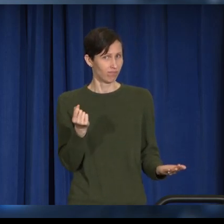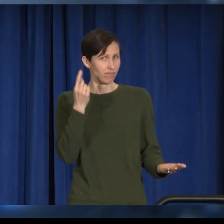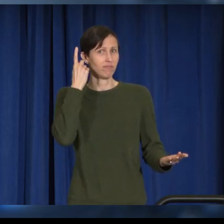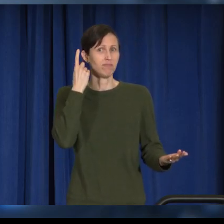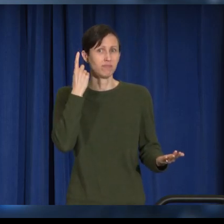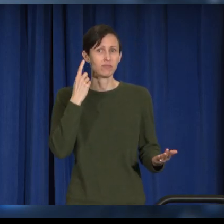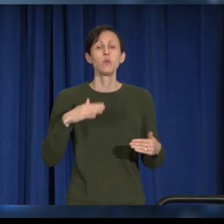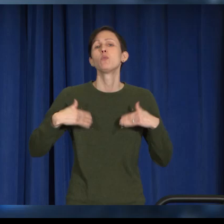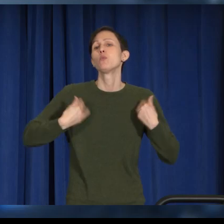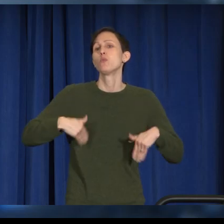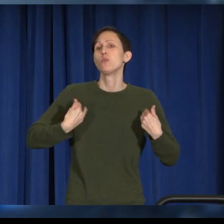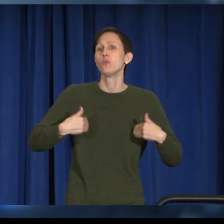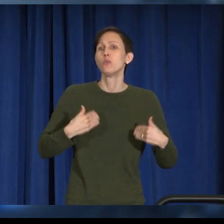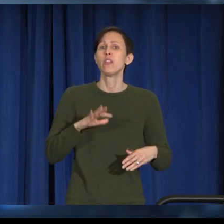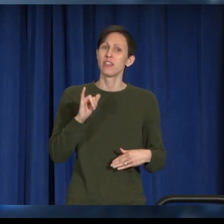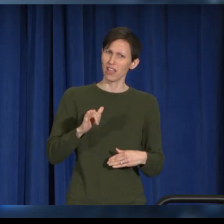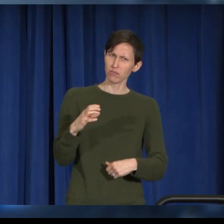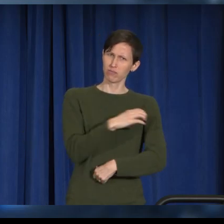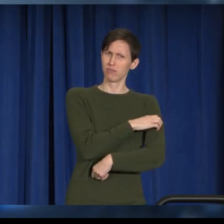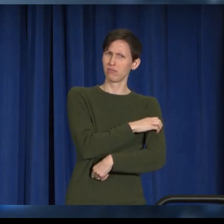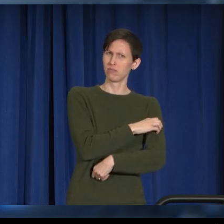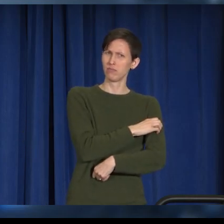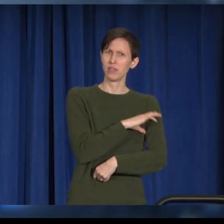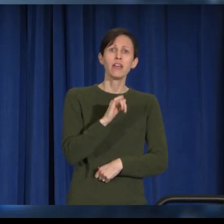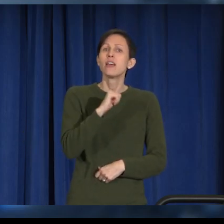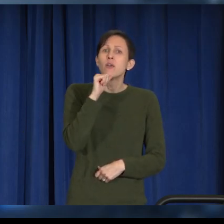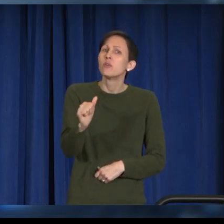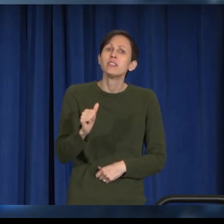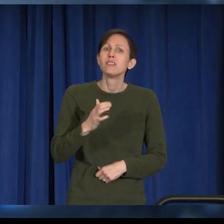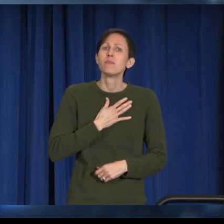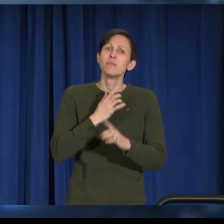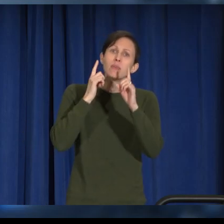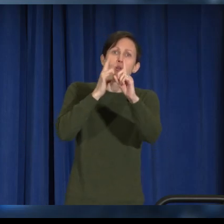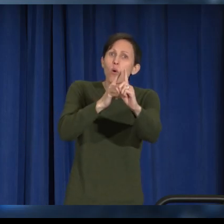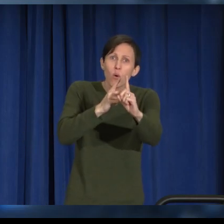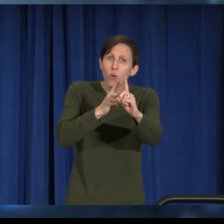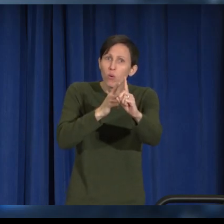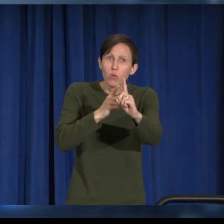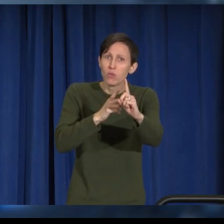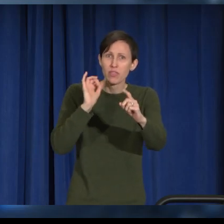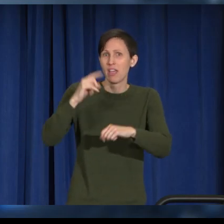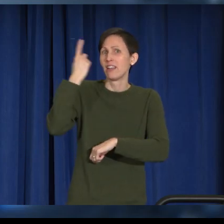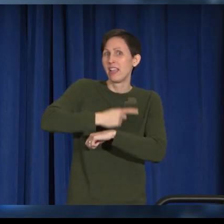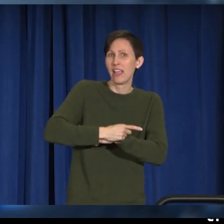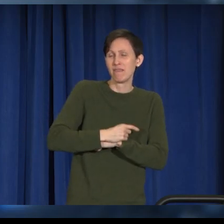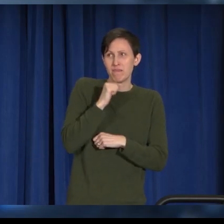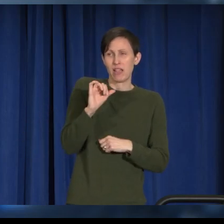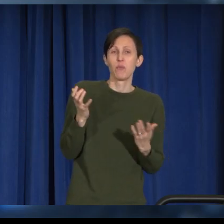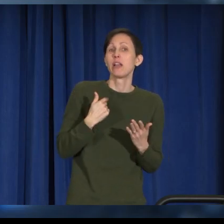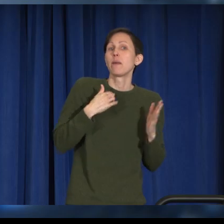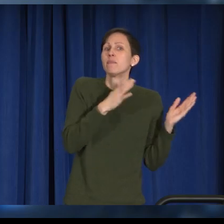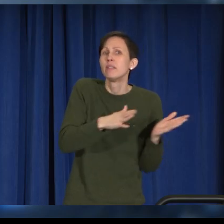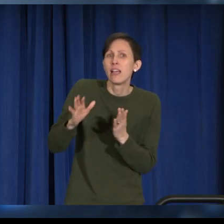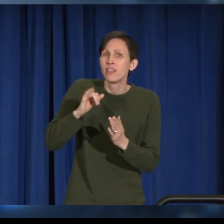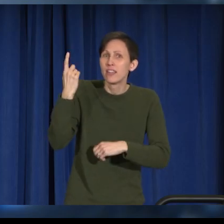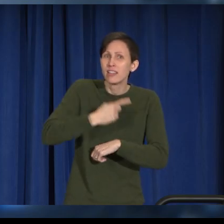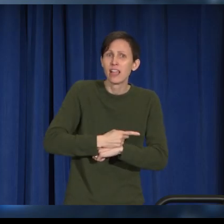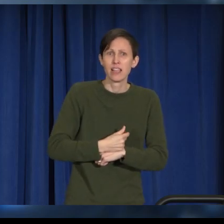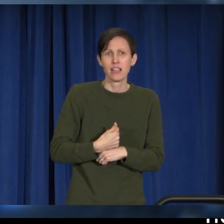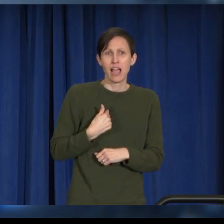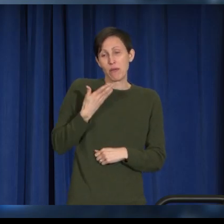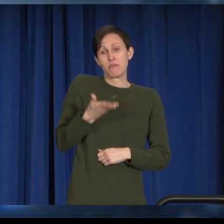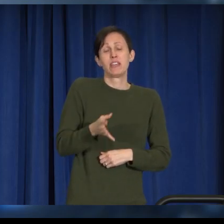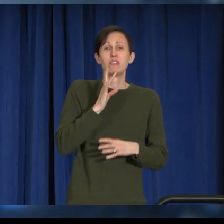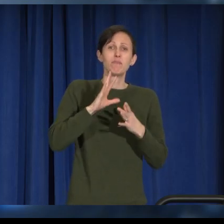not necessarily the direct intended impact that we were going to necessarily have that day or that we planned on having that day. We were there to talk